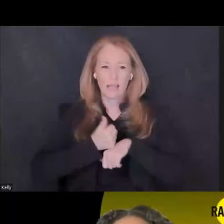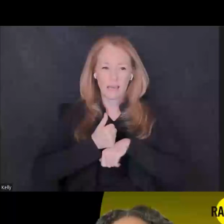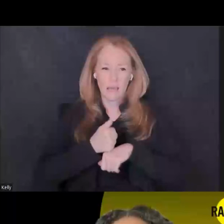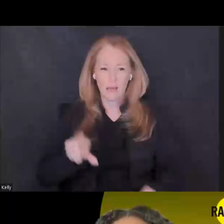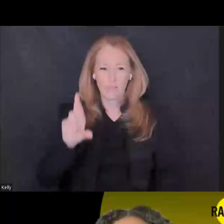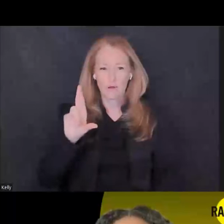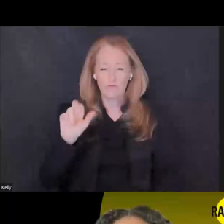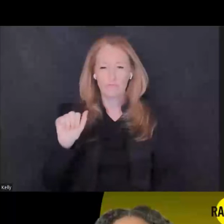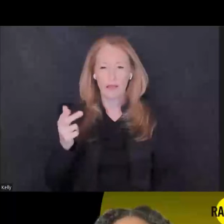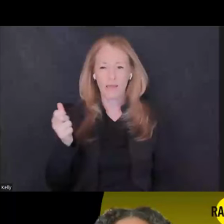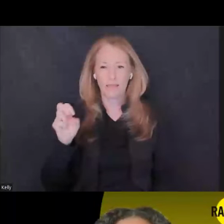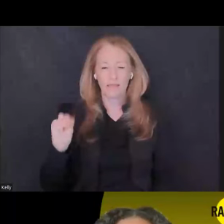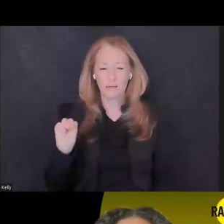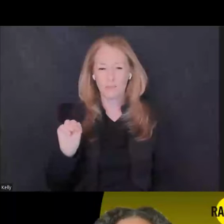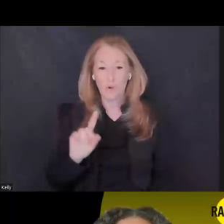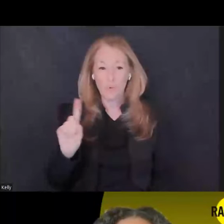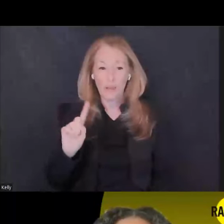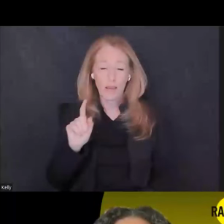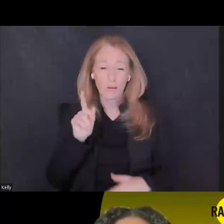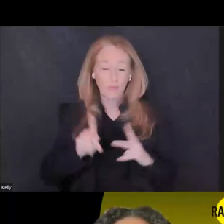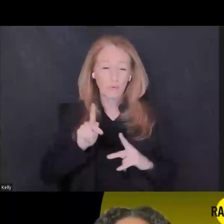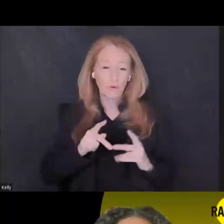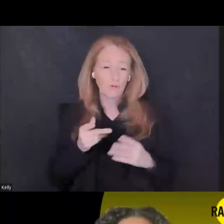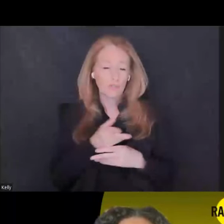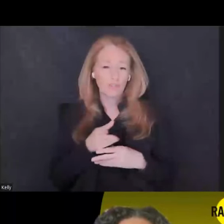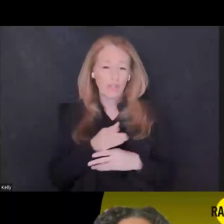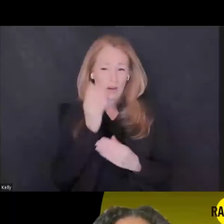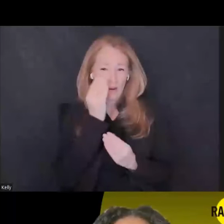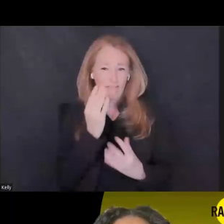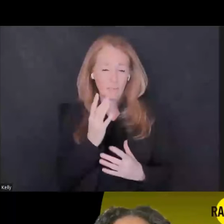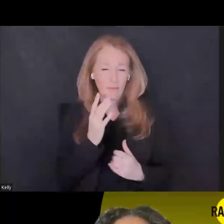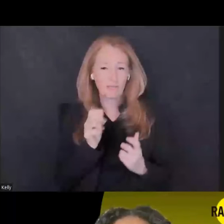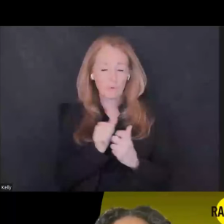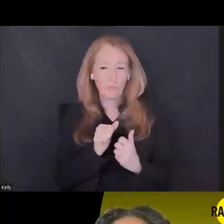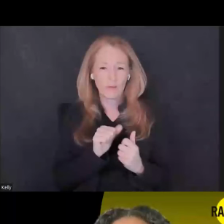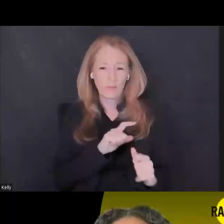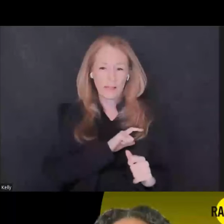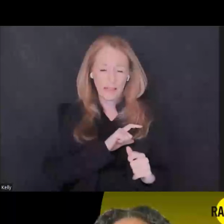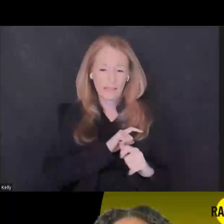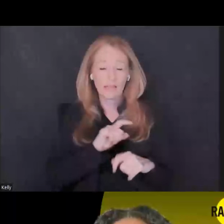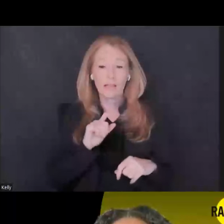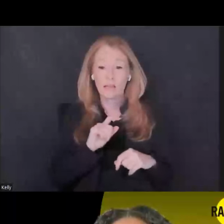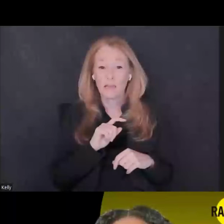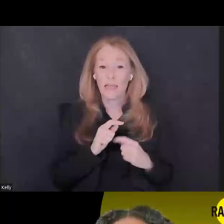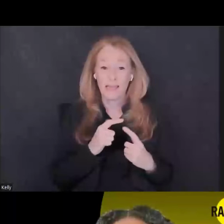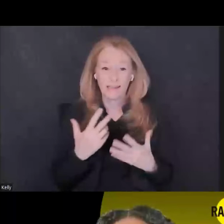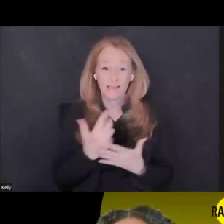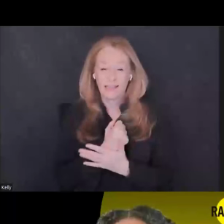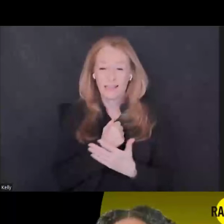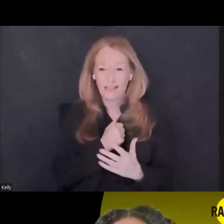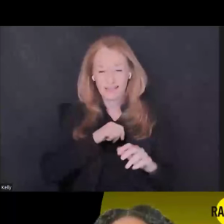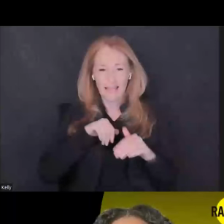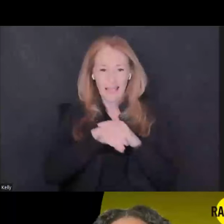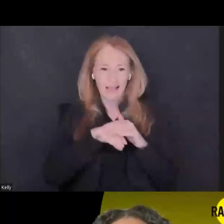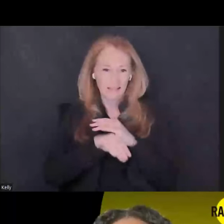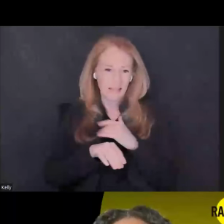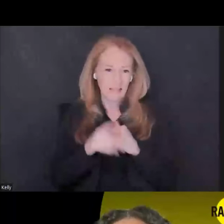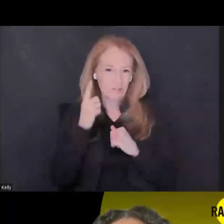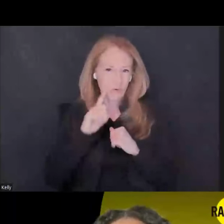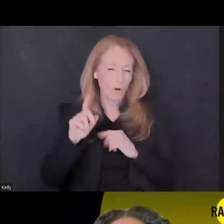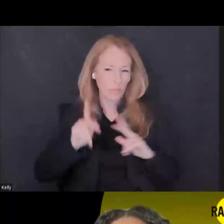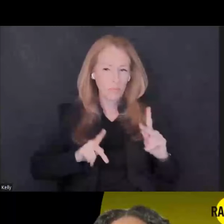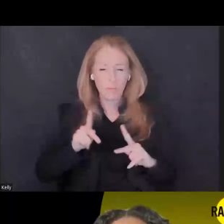their experiences with police violence and get access to people in their community who could support them in attaining justice.